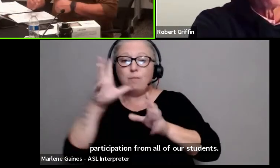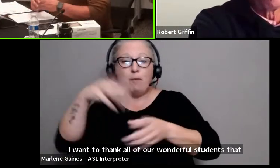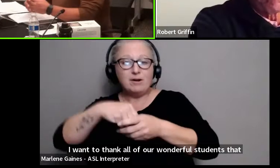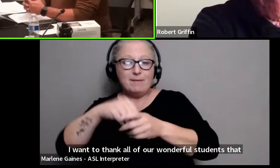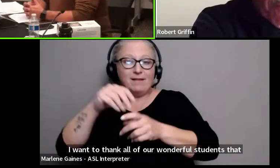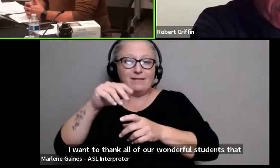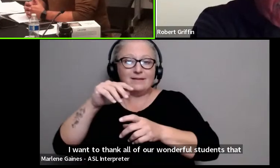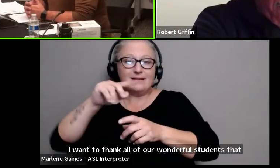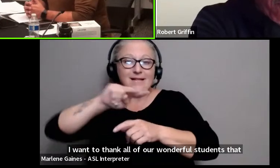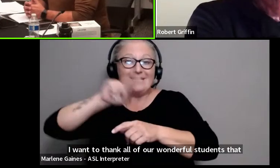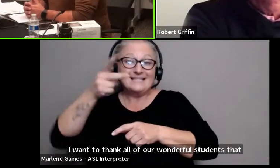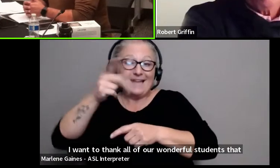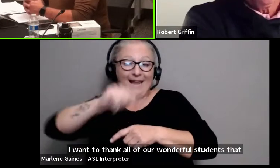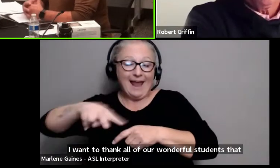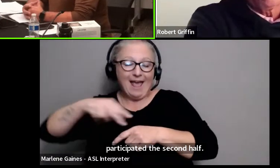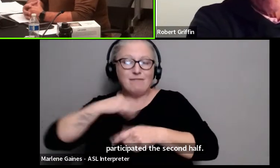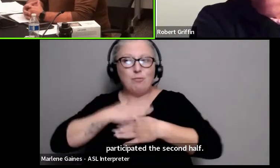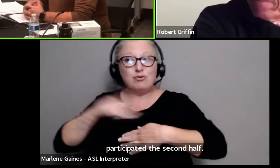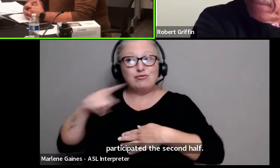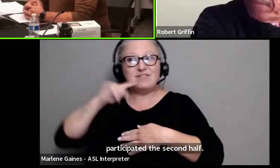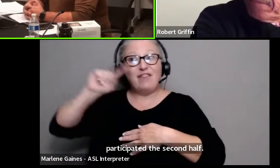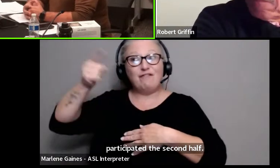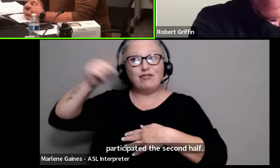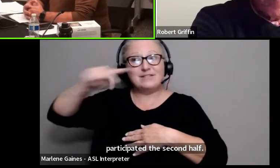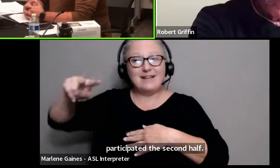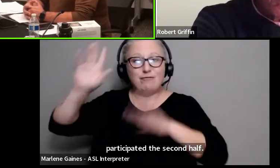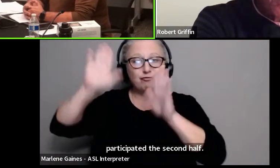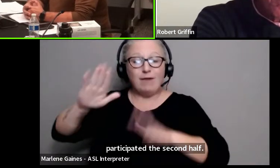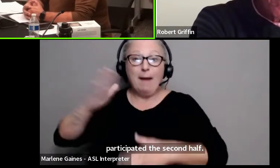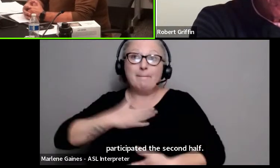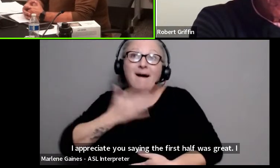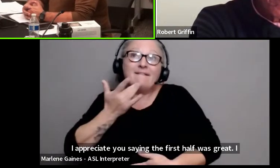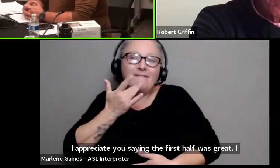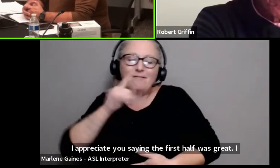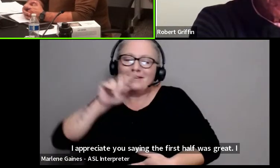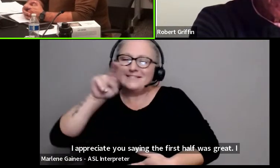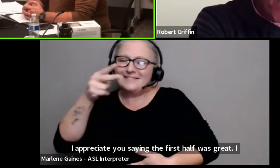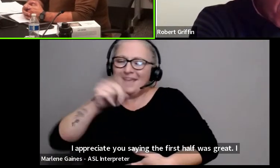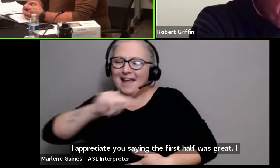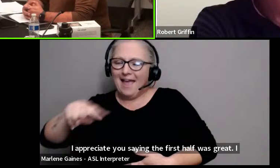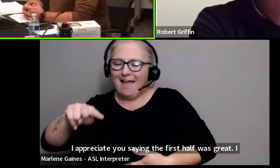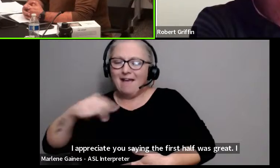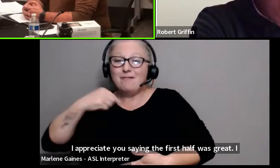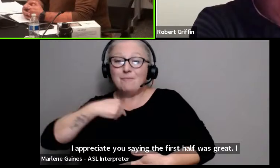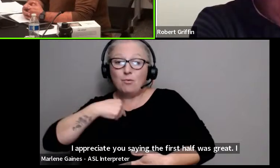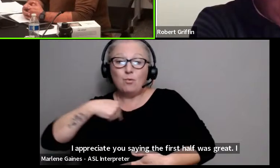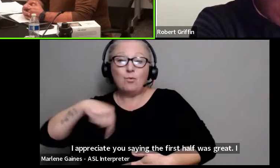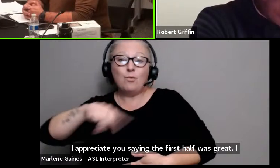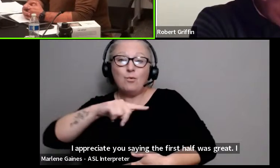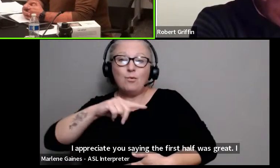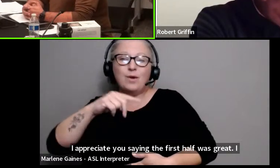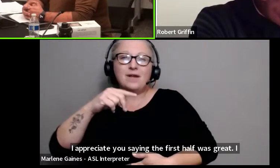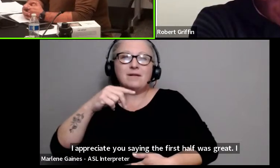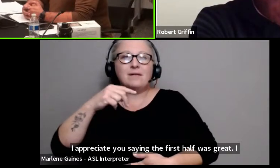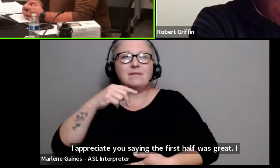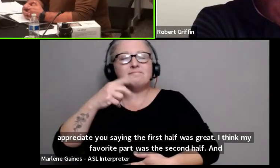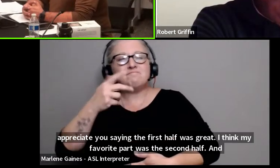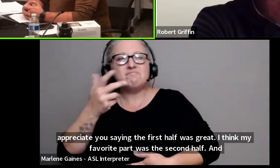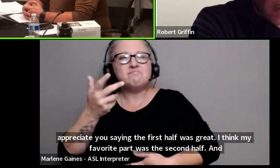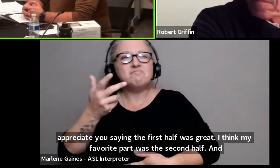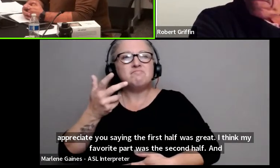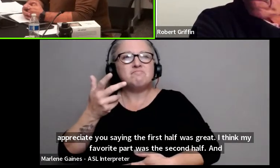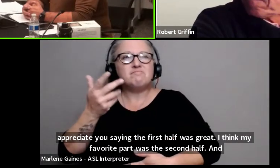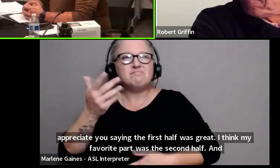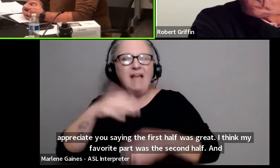half, I appreciate you saying the first half was great. I think my favorite part was the second half, and we had, I would say we had at